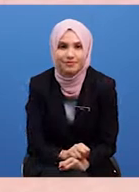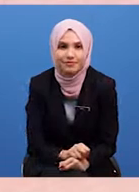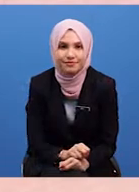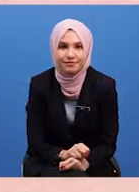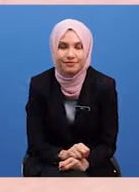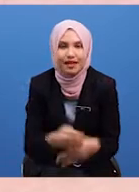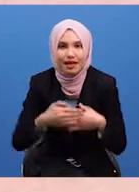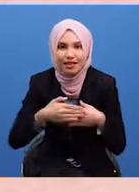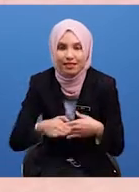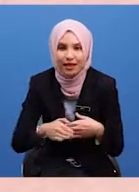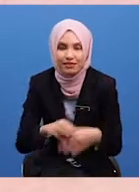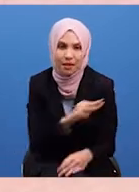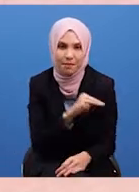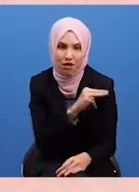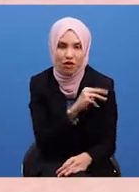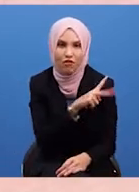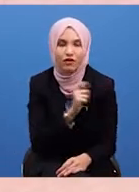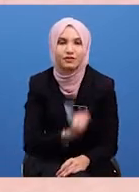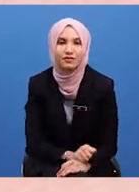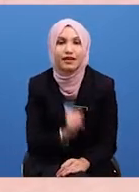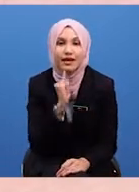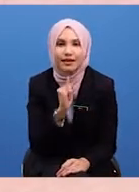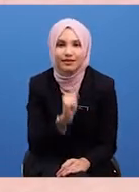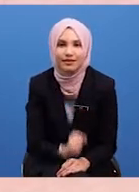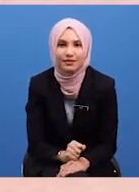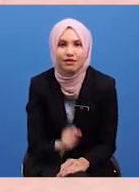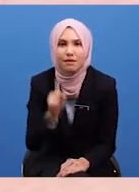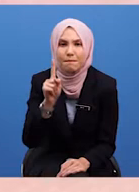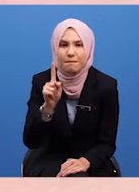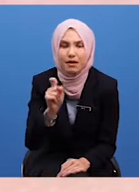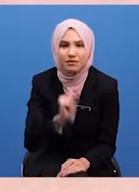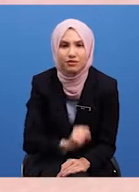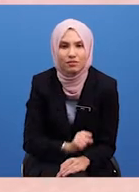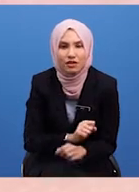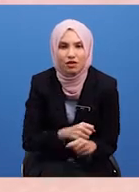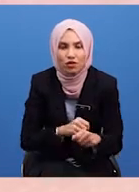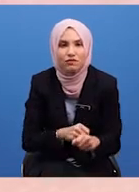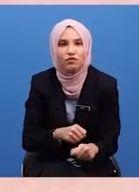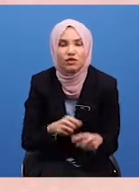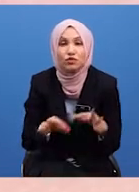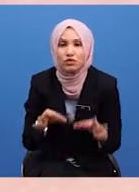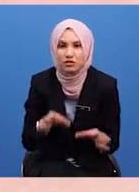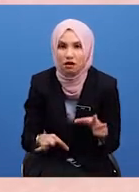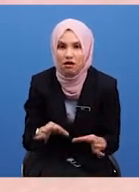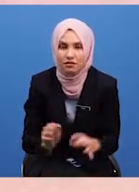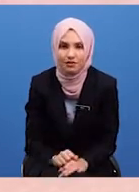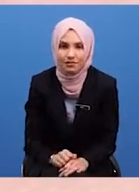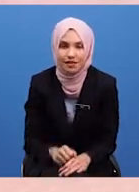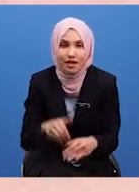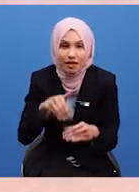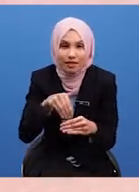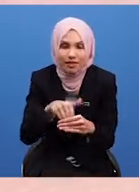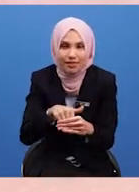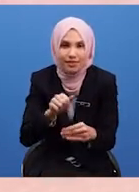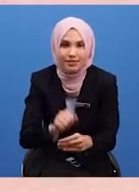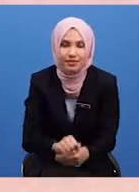The next moral value is we must not be quick to judge. In this story,